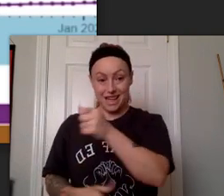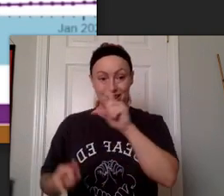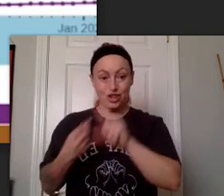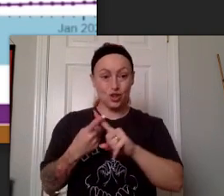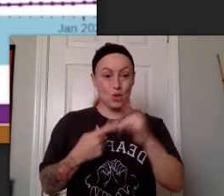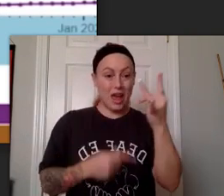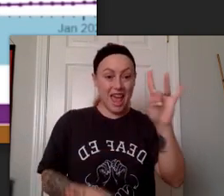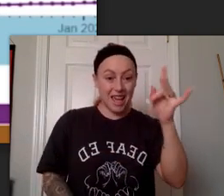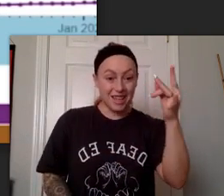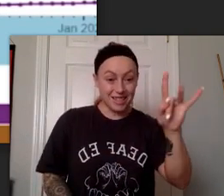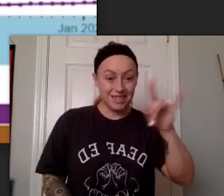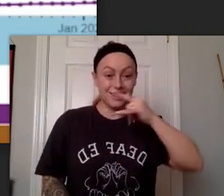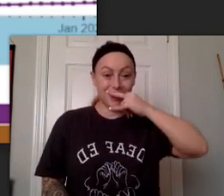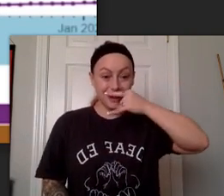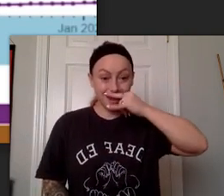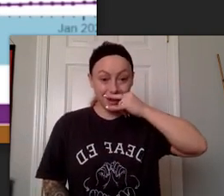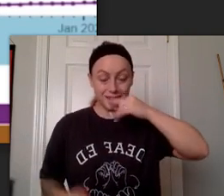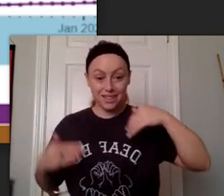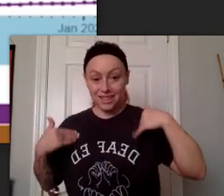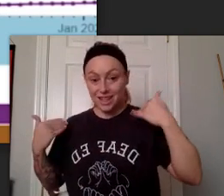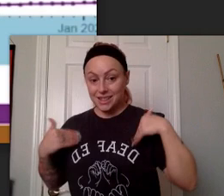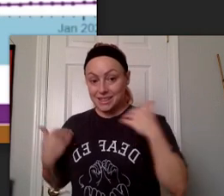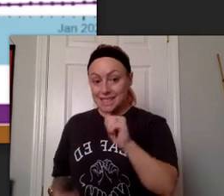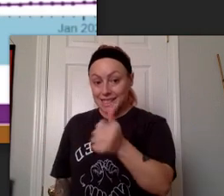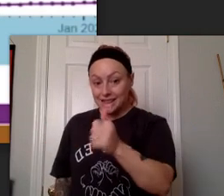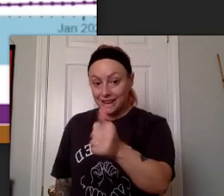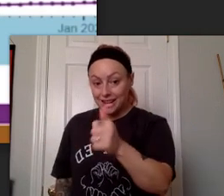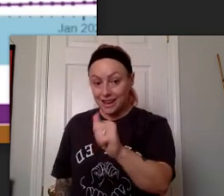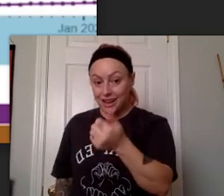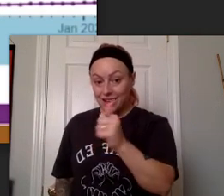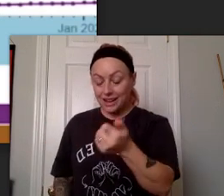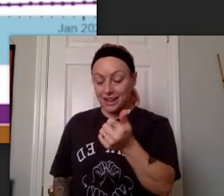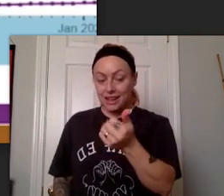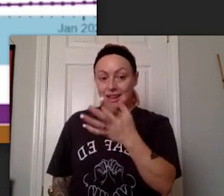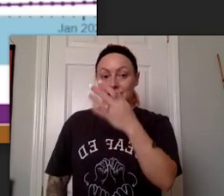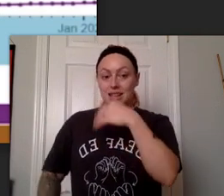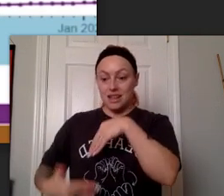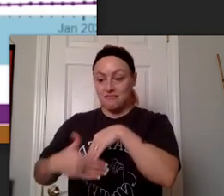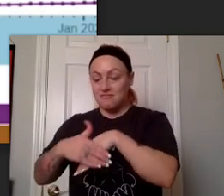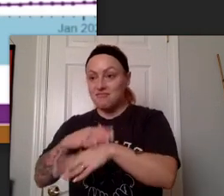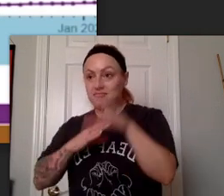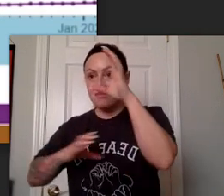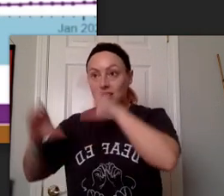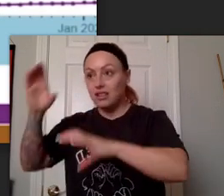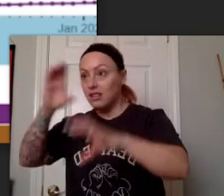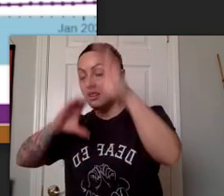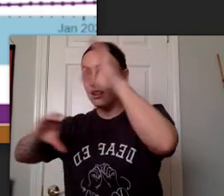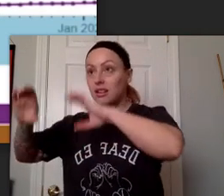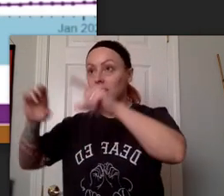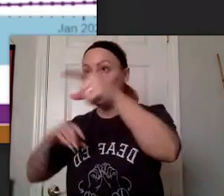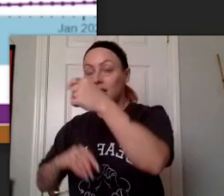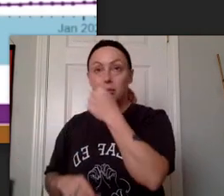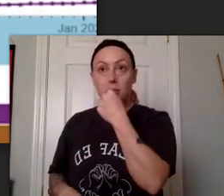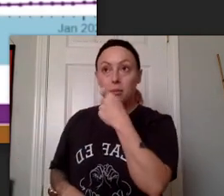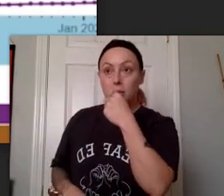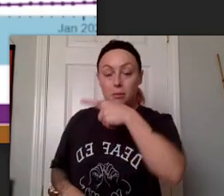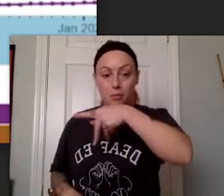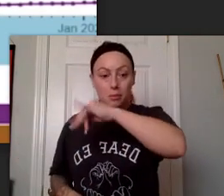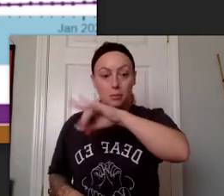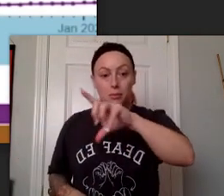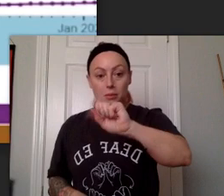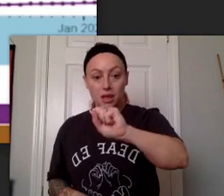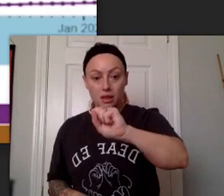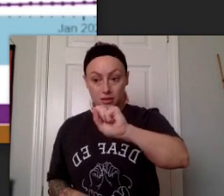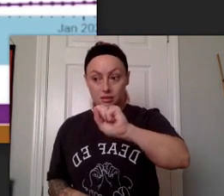18. Kids as young as 10 are getting into a family member's fentanyl supply because, again, all the pills on the street